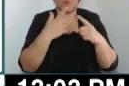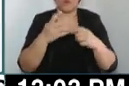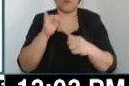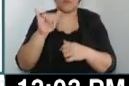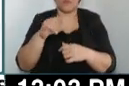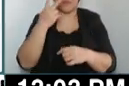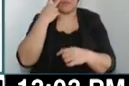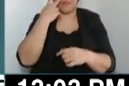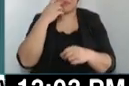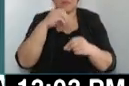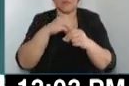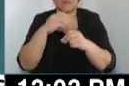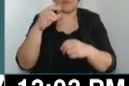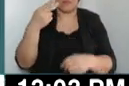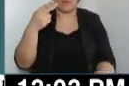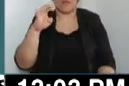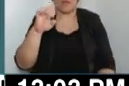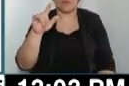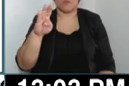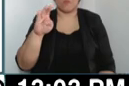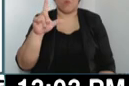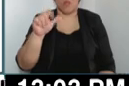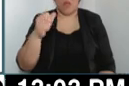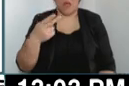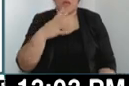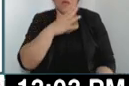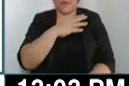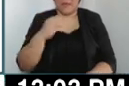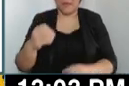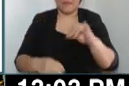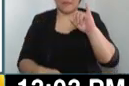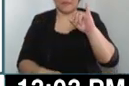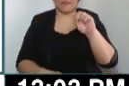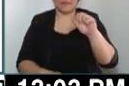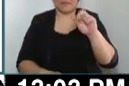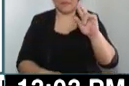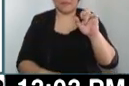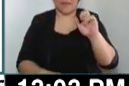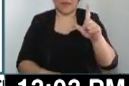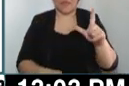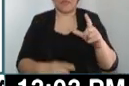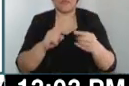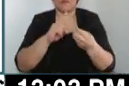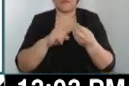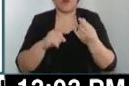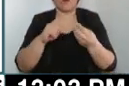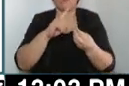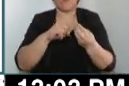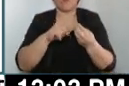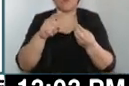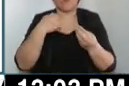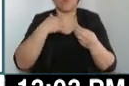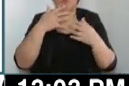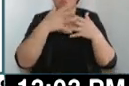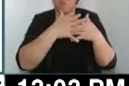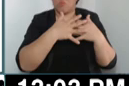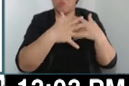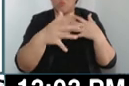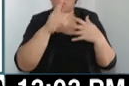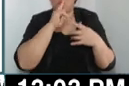between Israel and Hezbollah, it has gone on for way too long, long enough. And so it is in everyone's